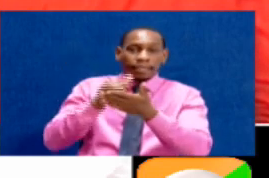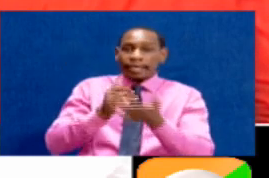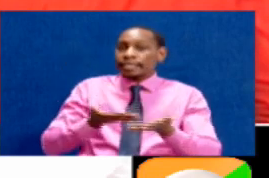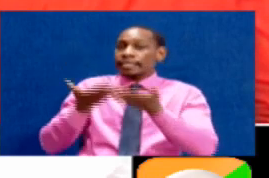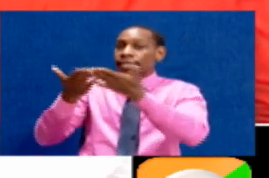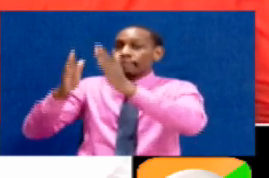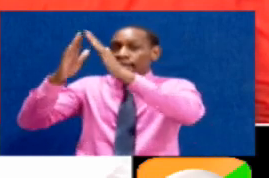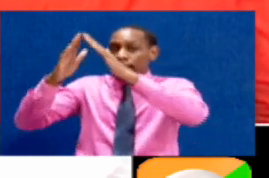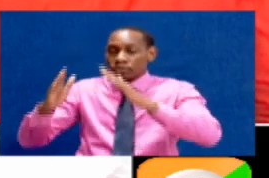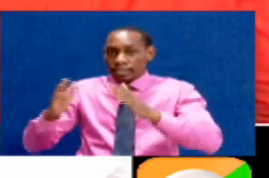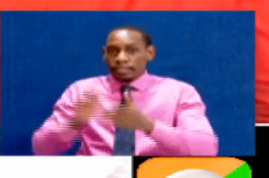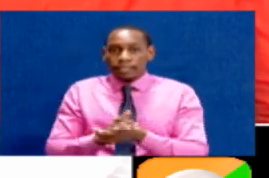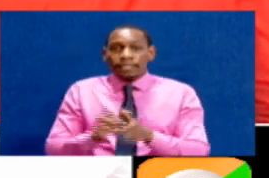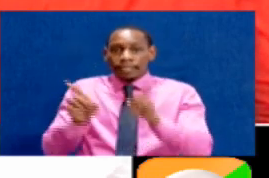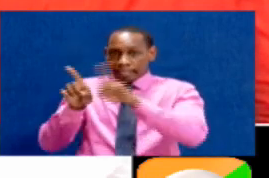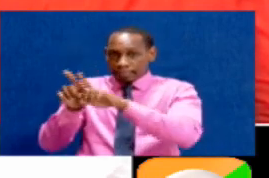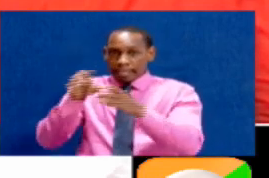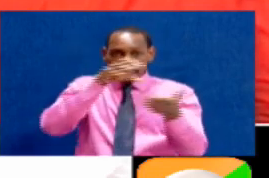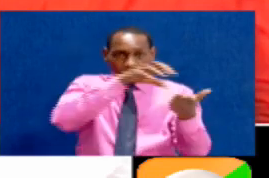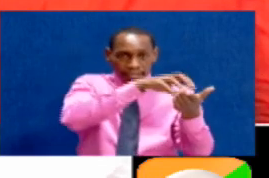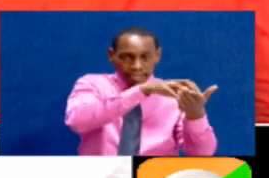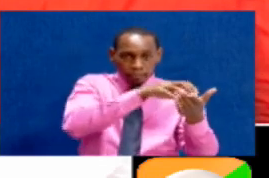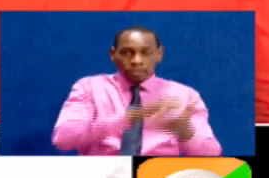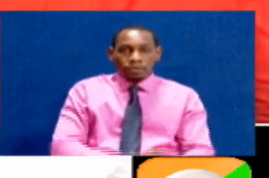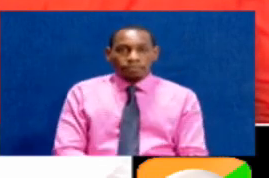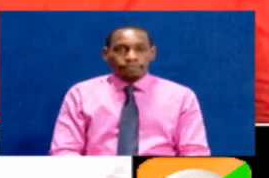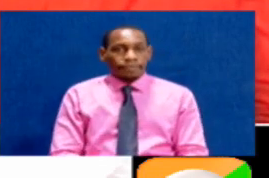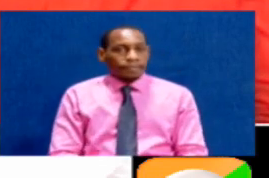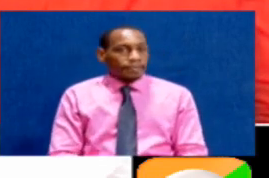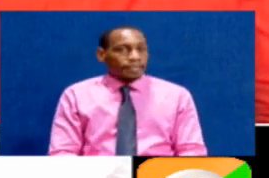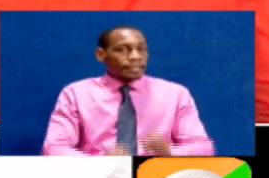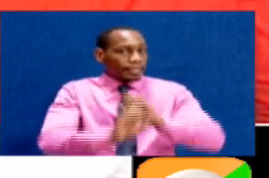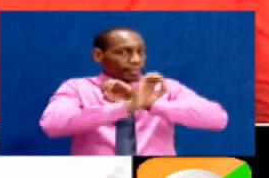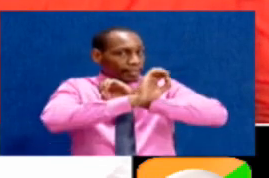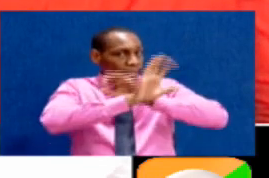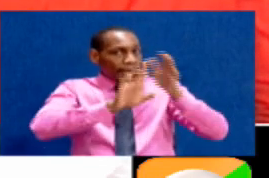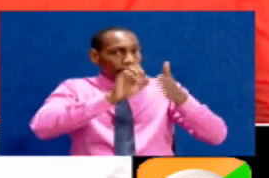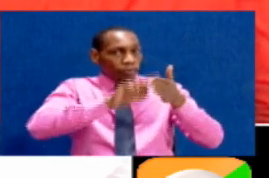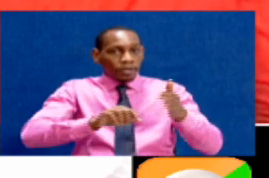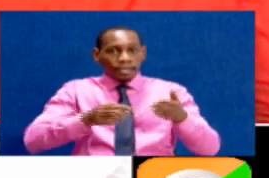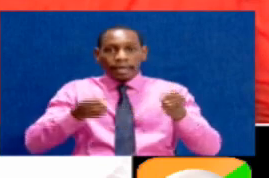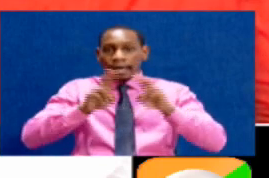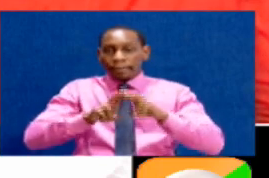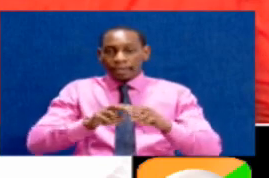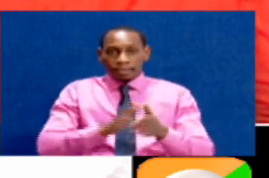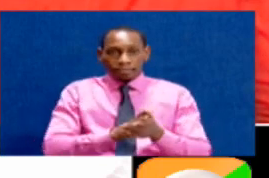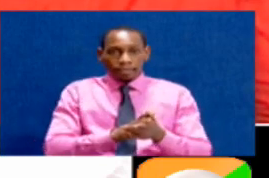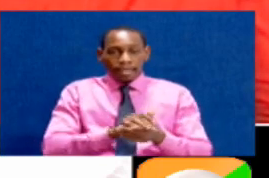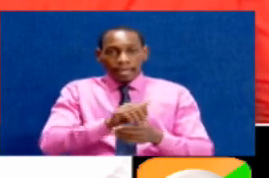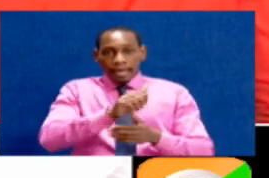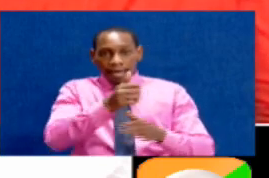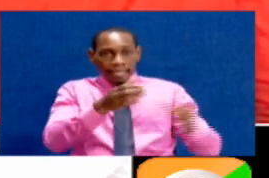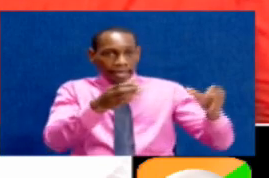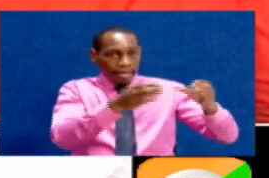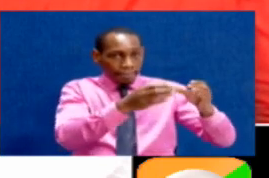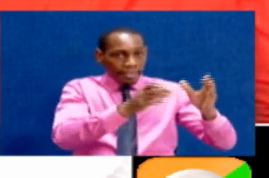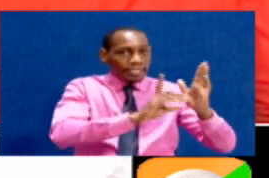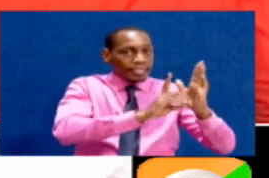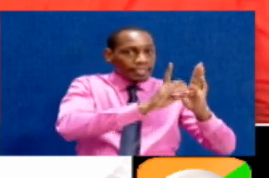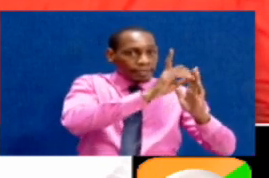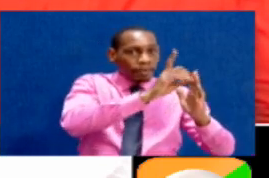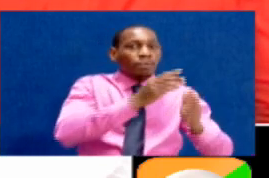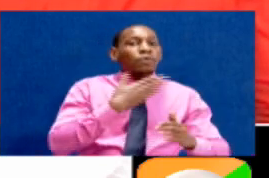delivered houses of this nature? Clearly, what's happened is that some developers are trying to